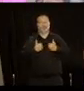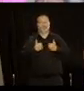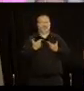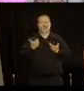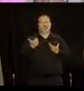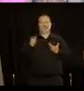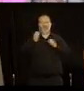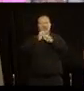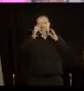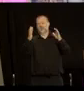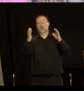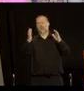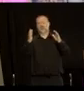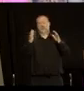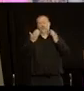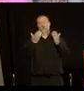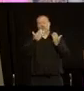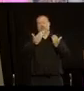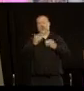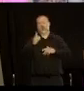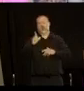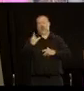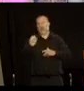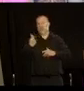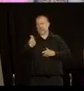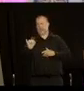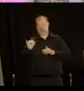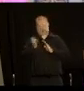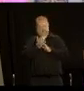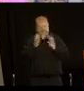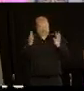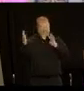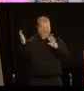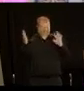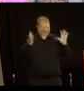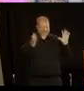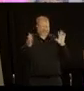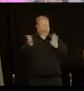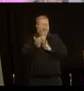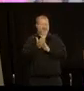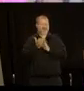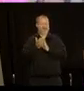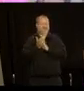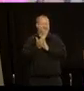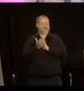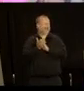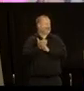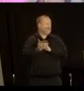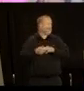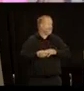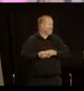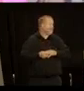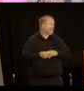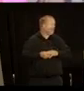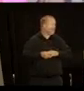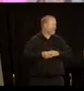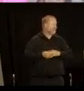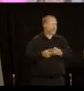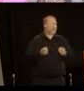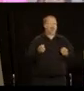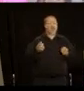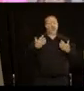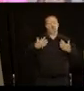the vision to absolutely, yeah. And can you believe that? How much